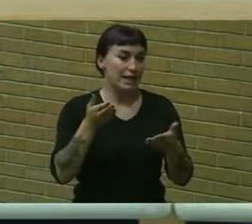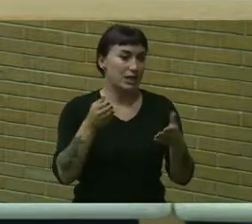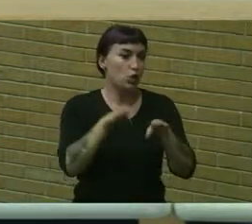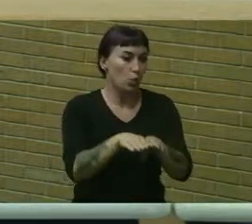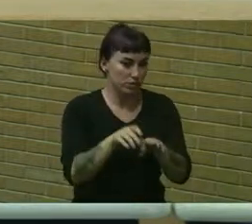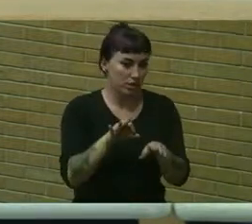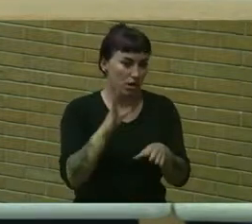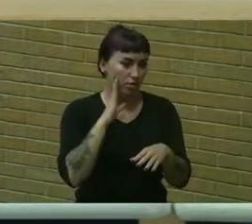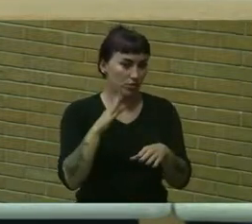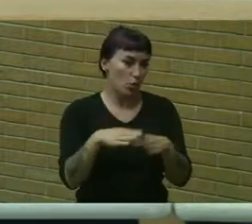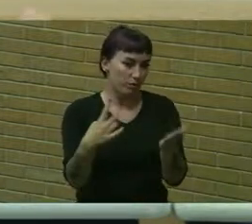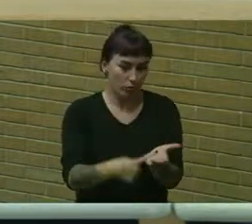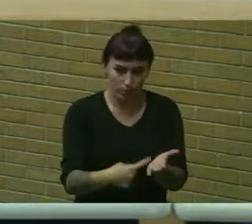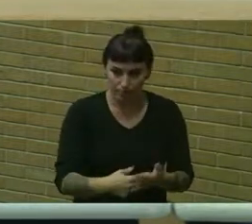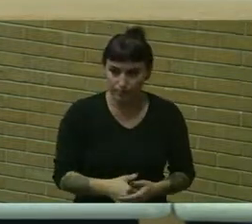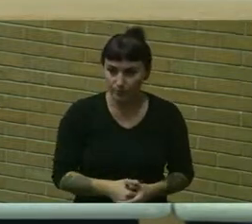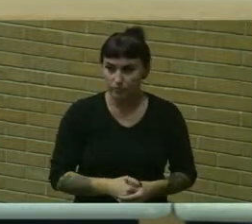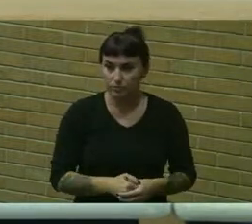forum.